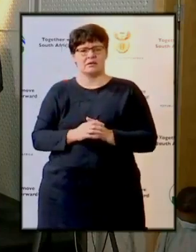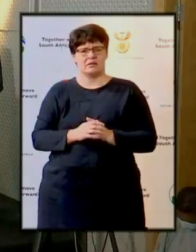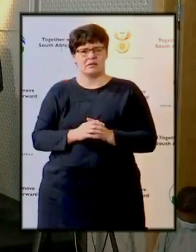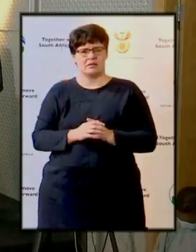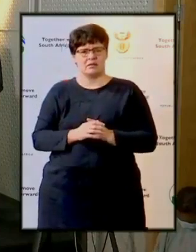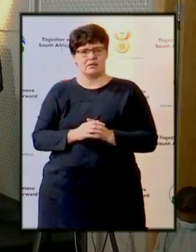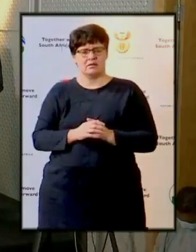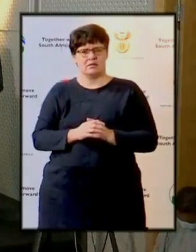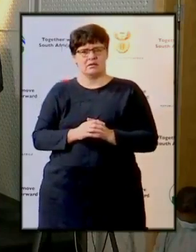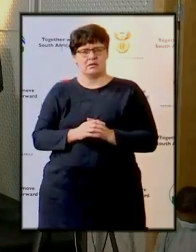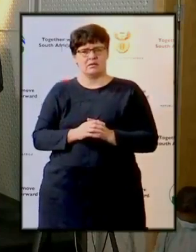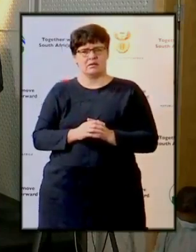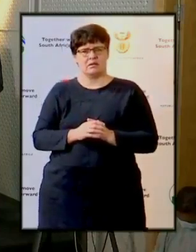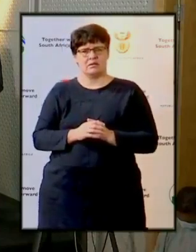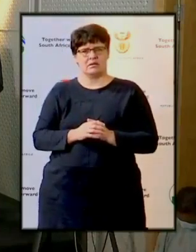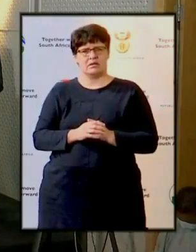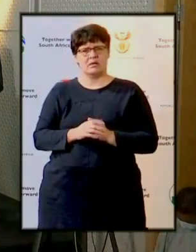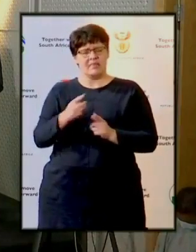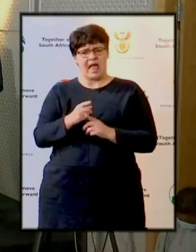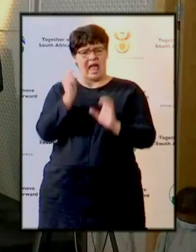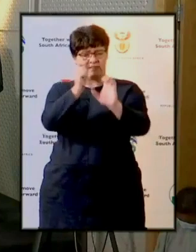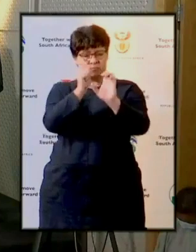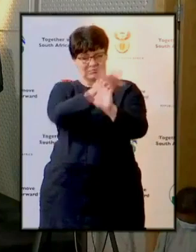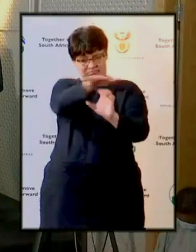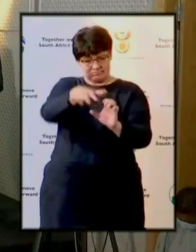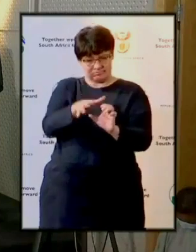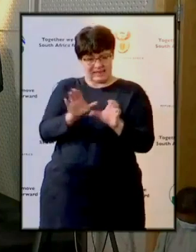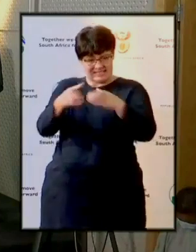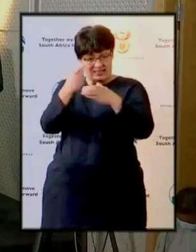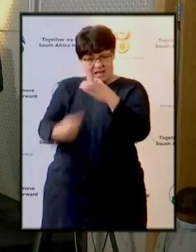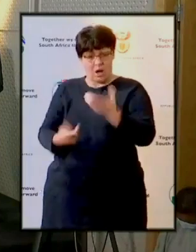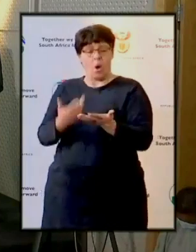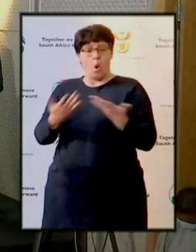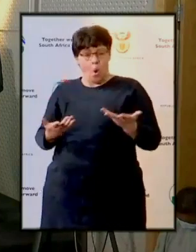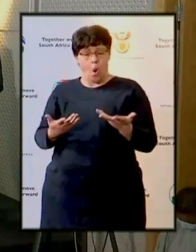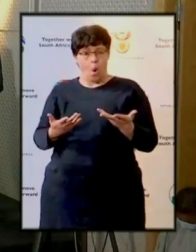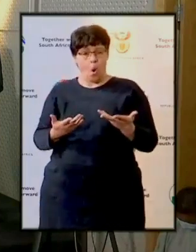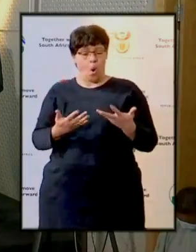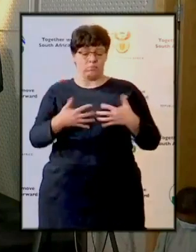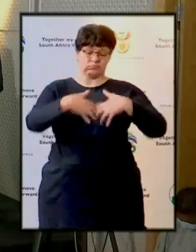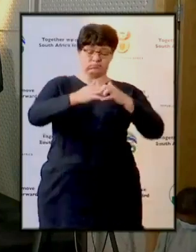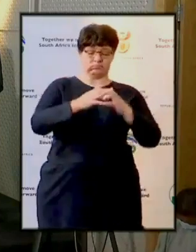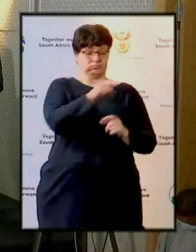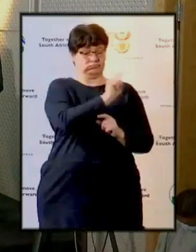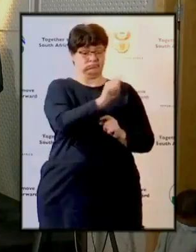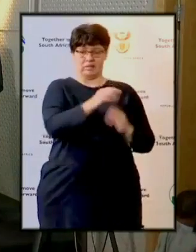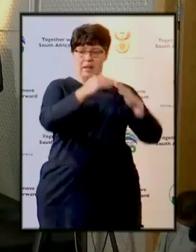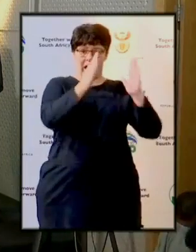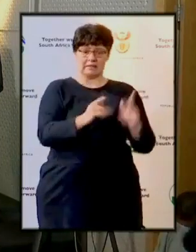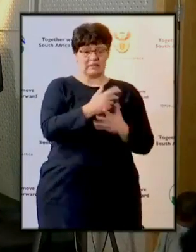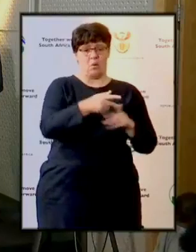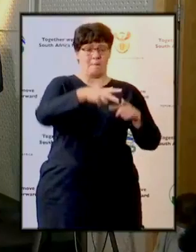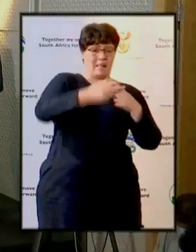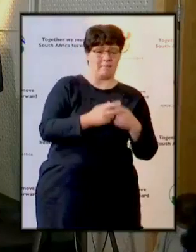catering for those in the informal sector? Is it only for the established people? Who like your